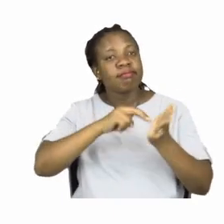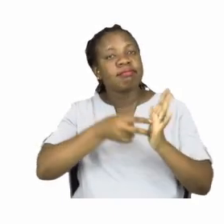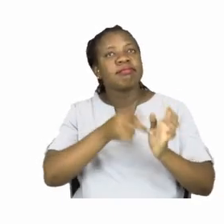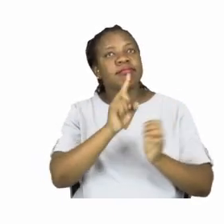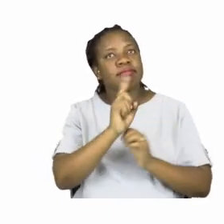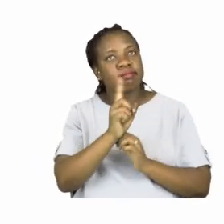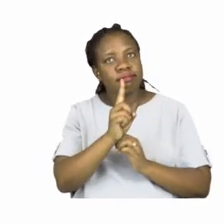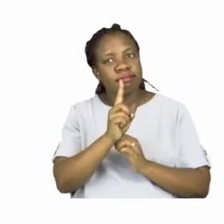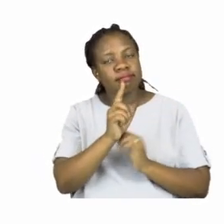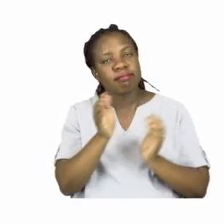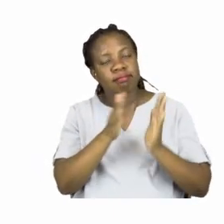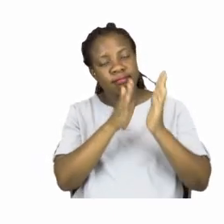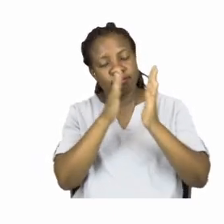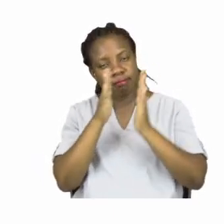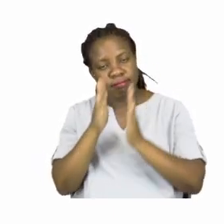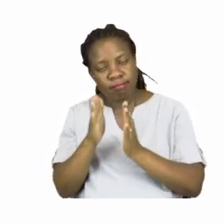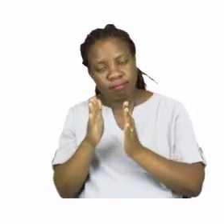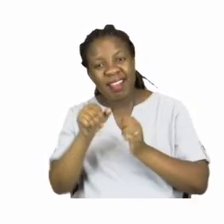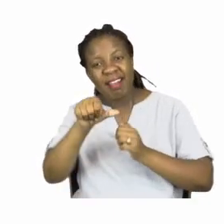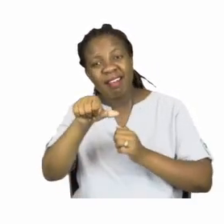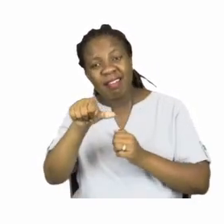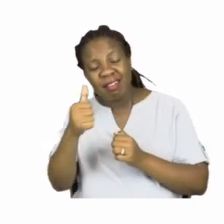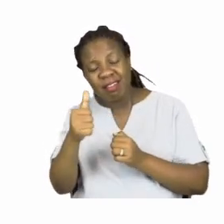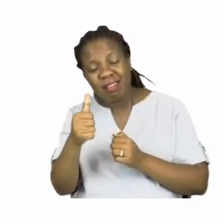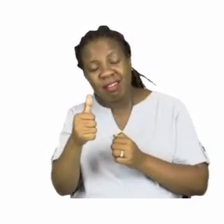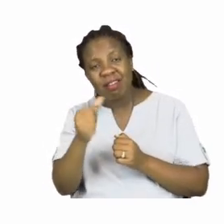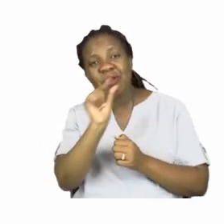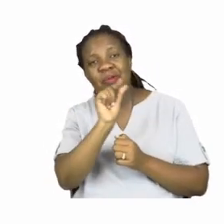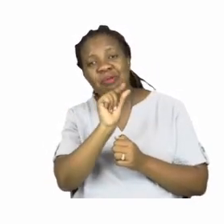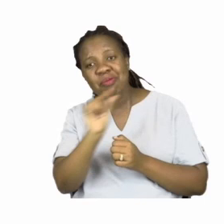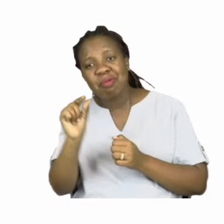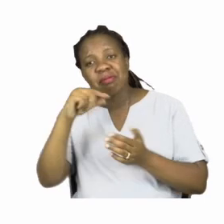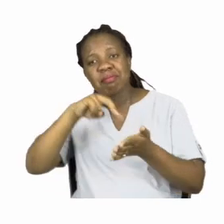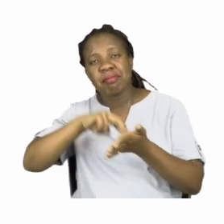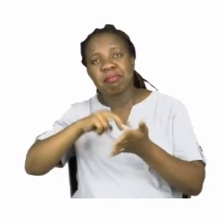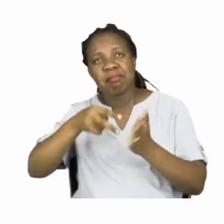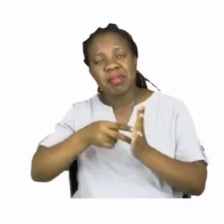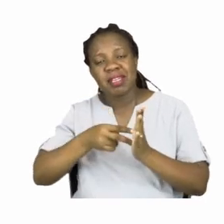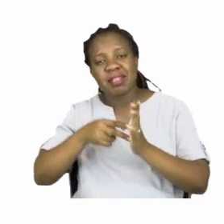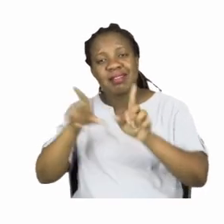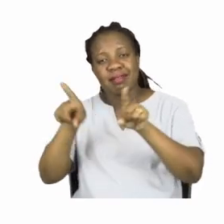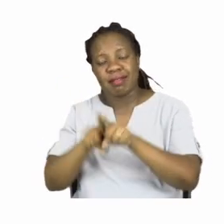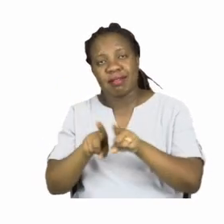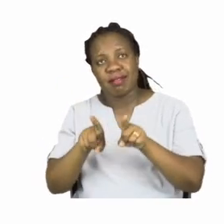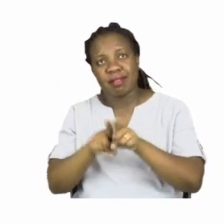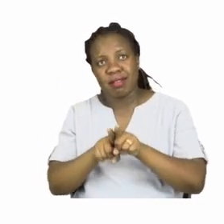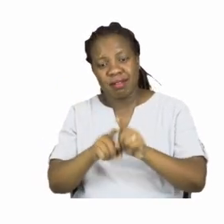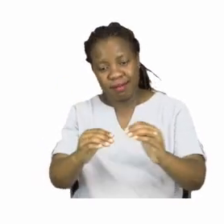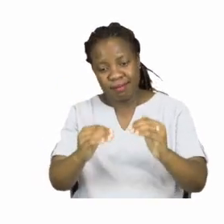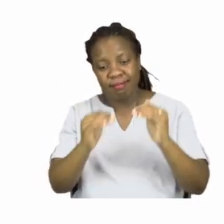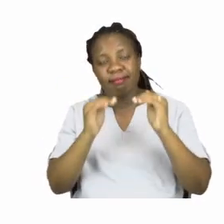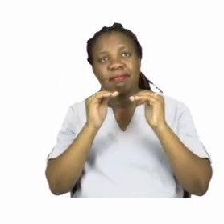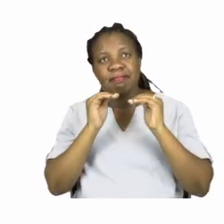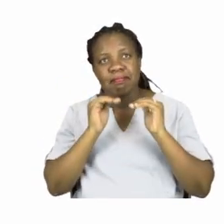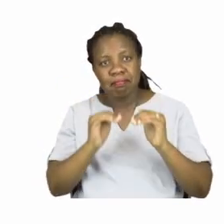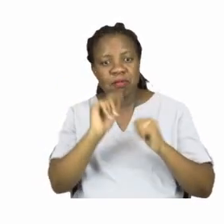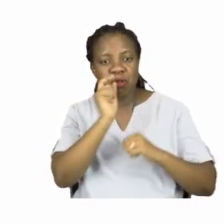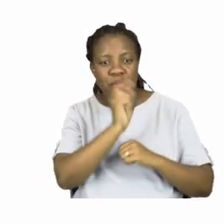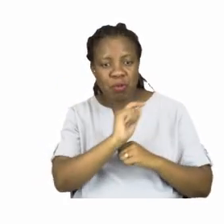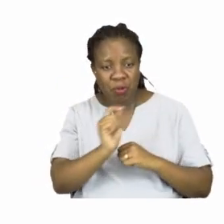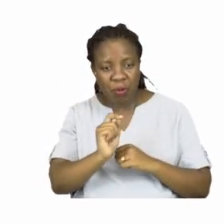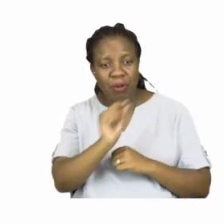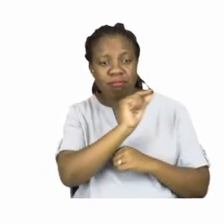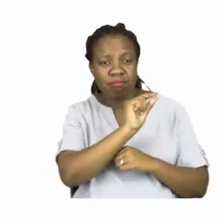their synonyms and make a sentence. Now, the first one is requiring